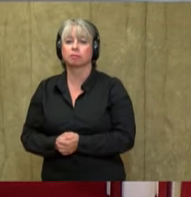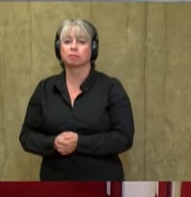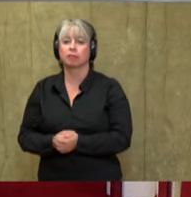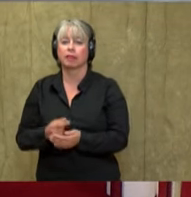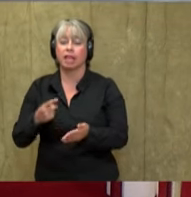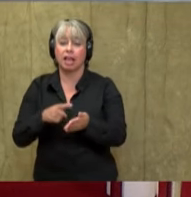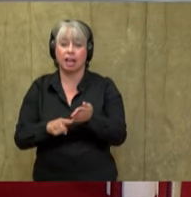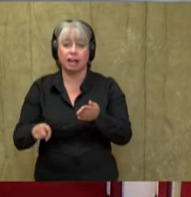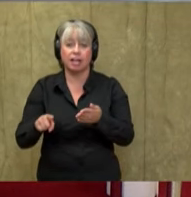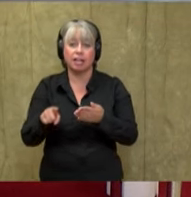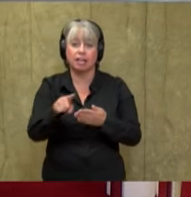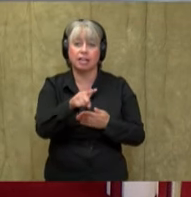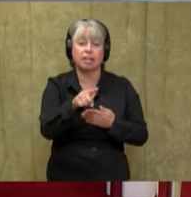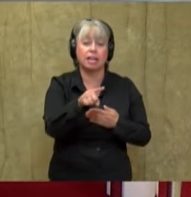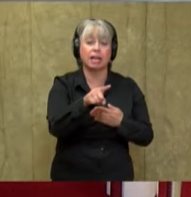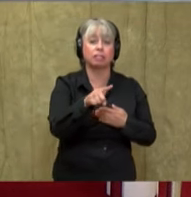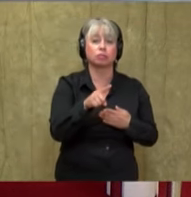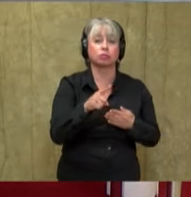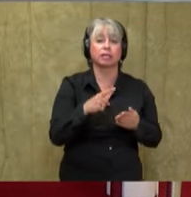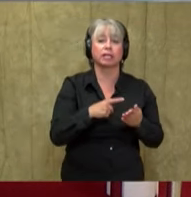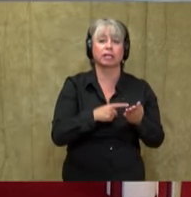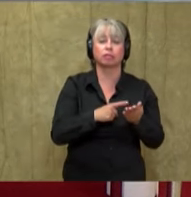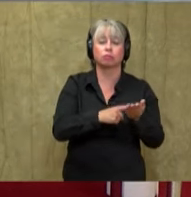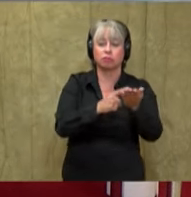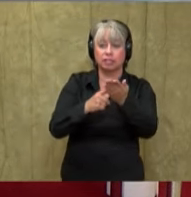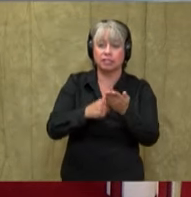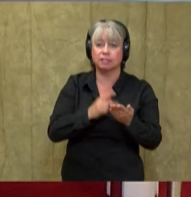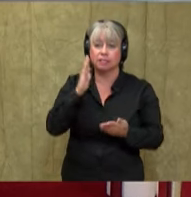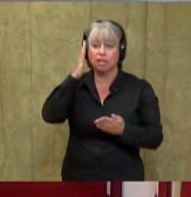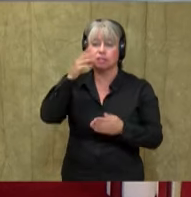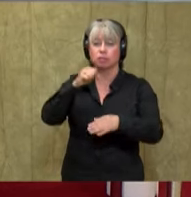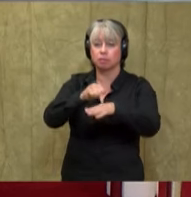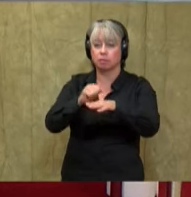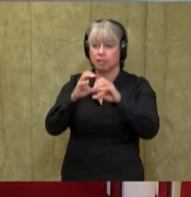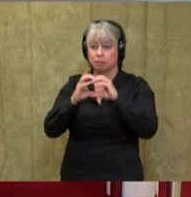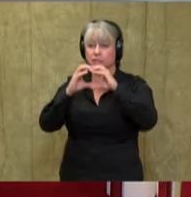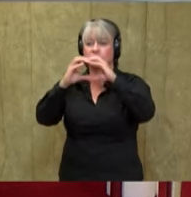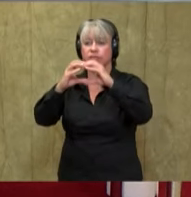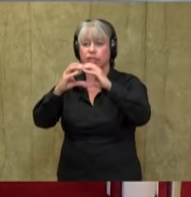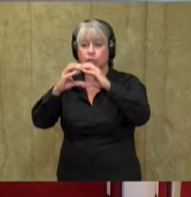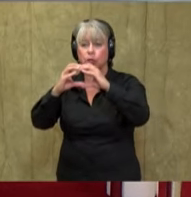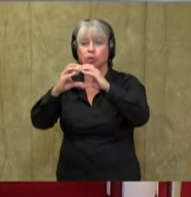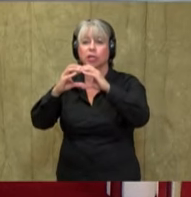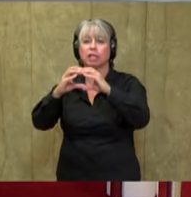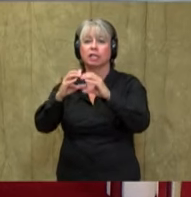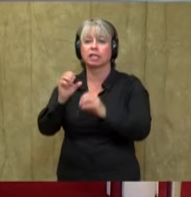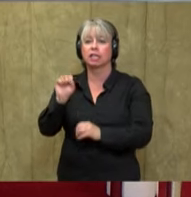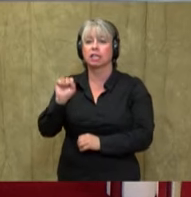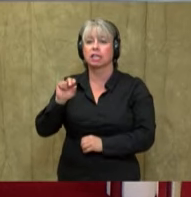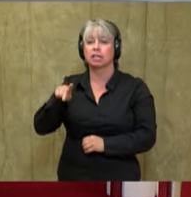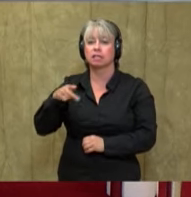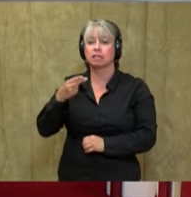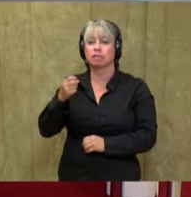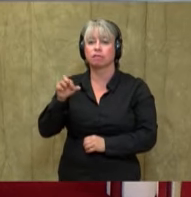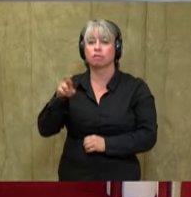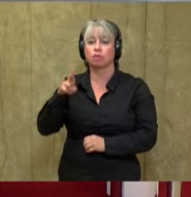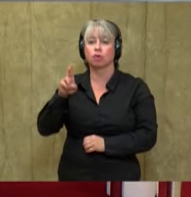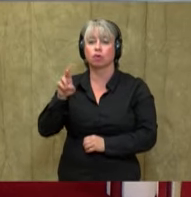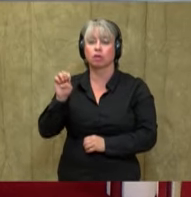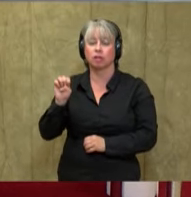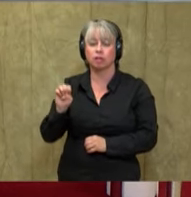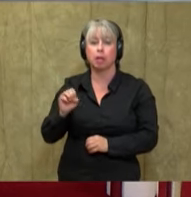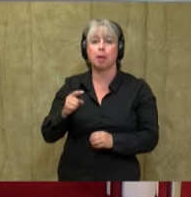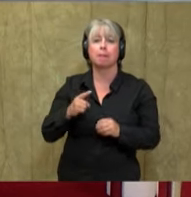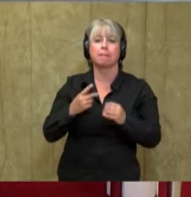gonna be talking about spheres. This is a hint of a sphere. In today's lesson, we learned